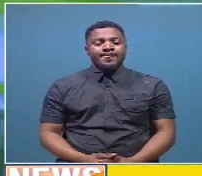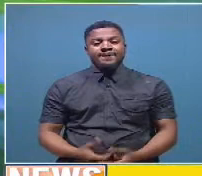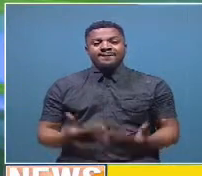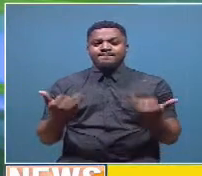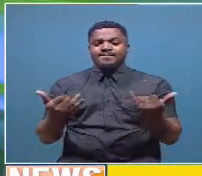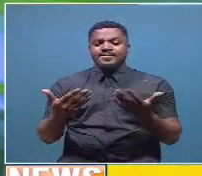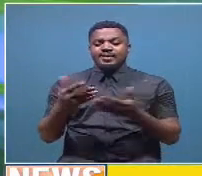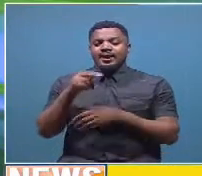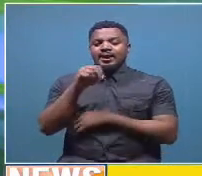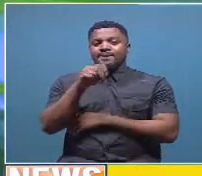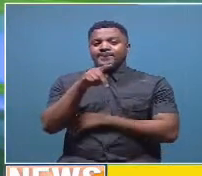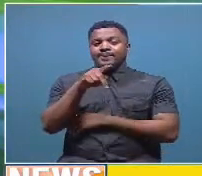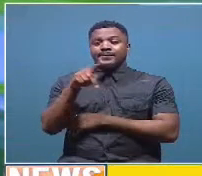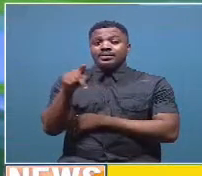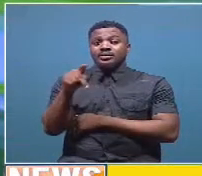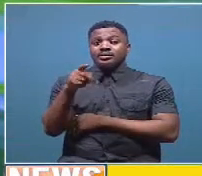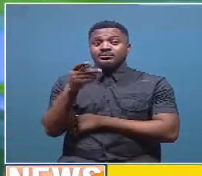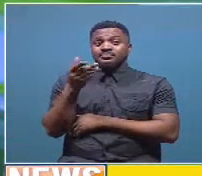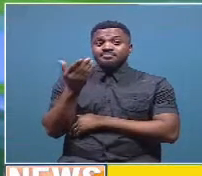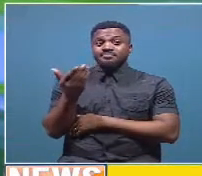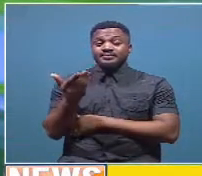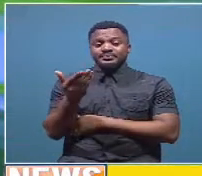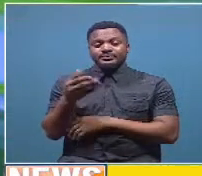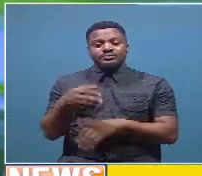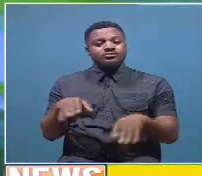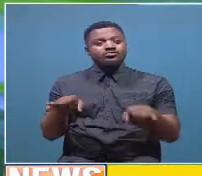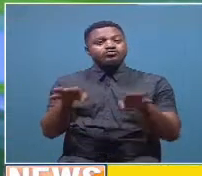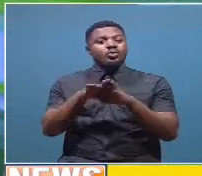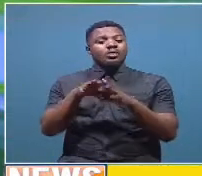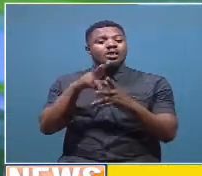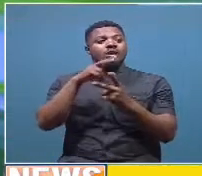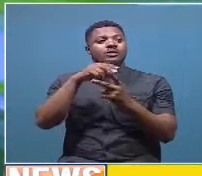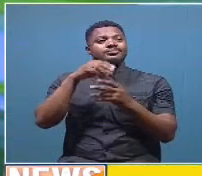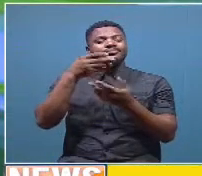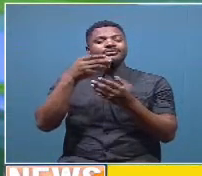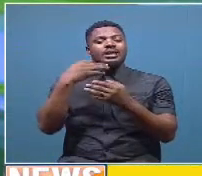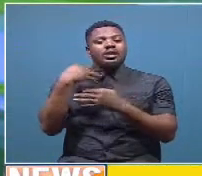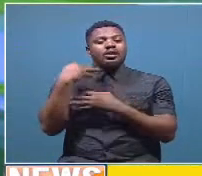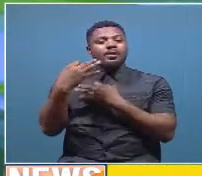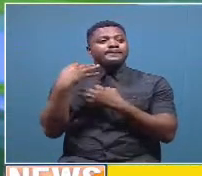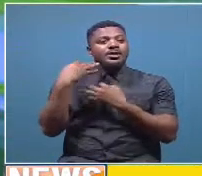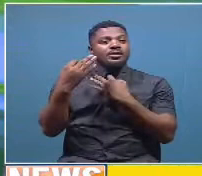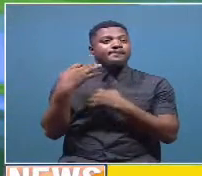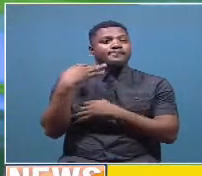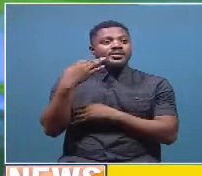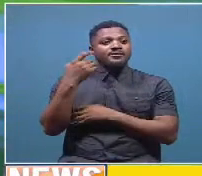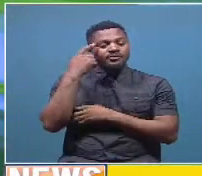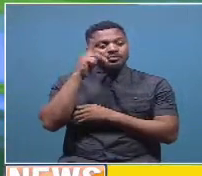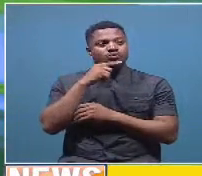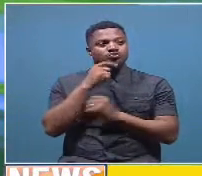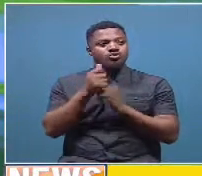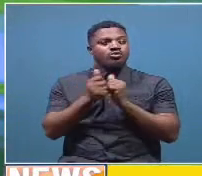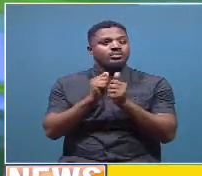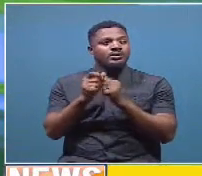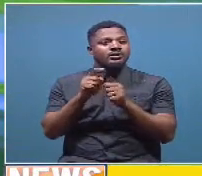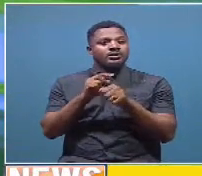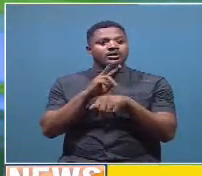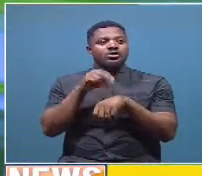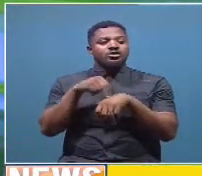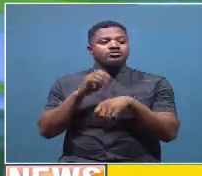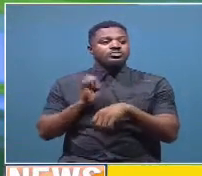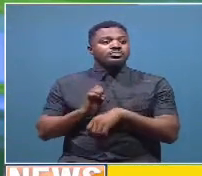The new patriotic party, NPP, has closed nominations for persons seeking to contest as